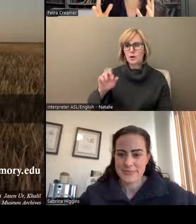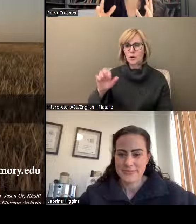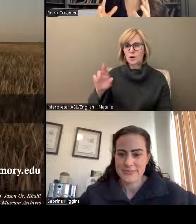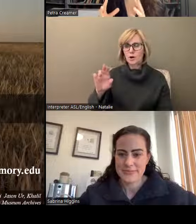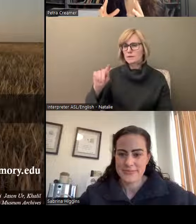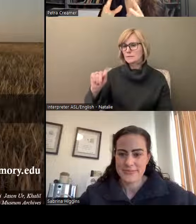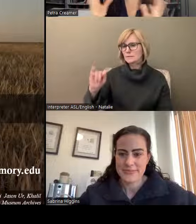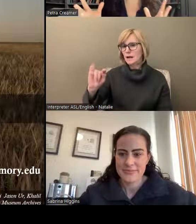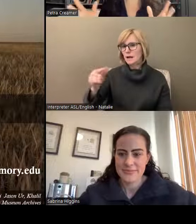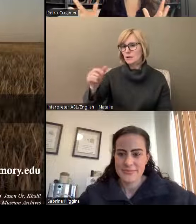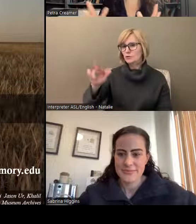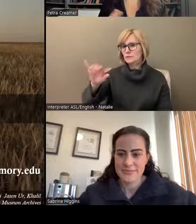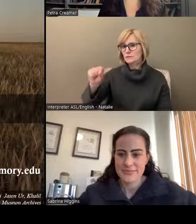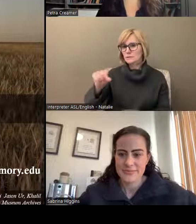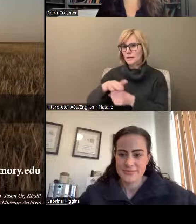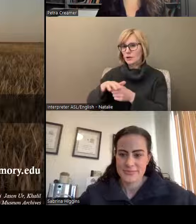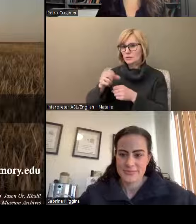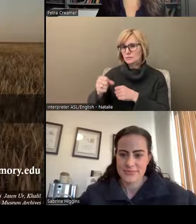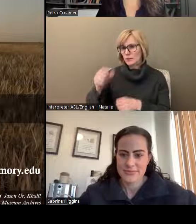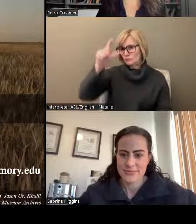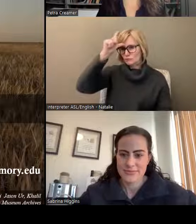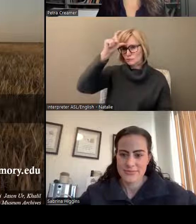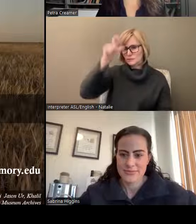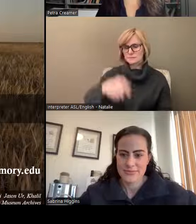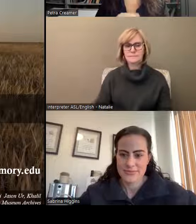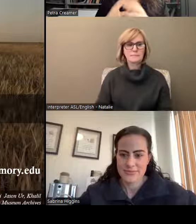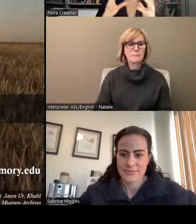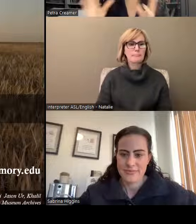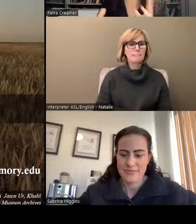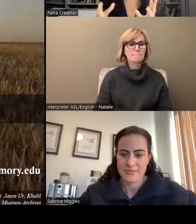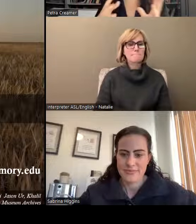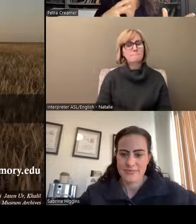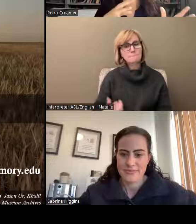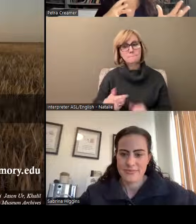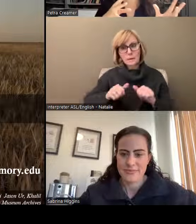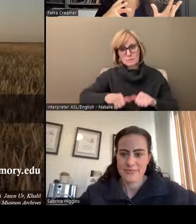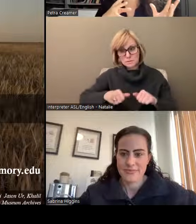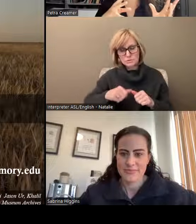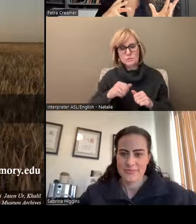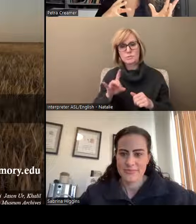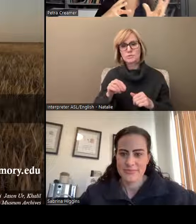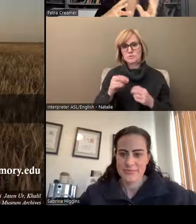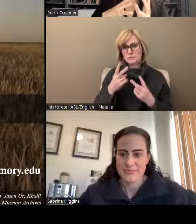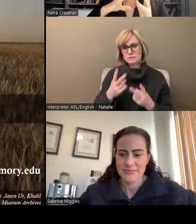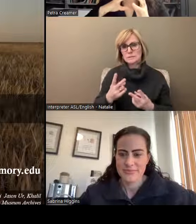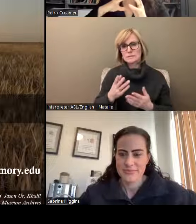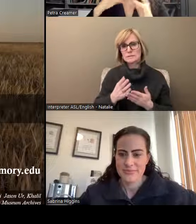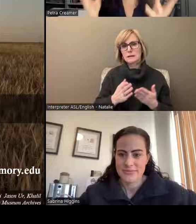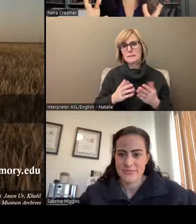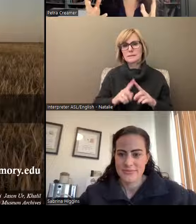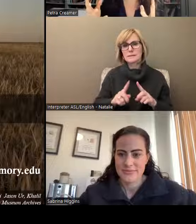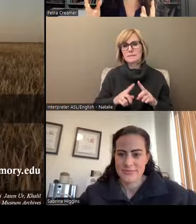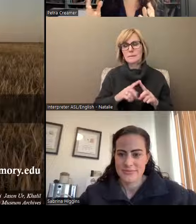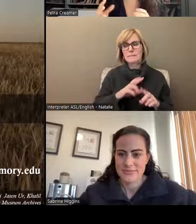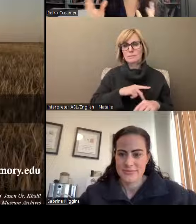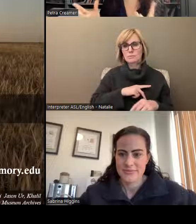area of Turkey, of southern Turkey, and potentially we see some different